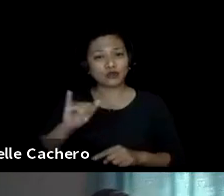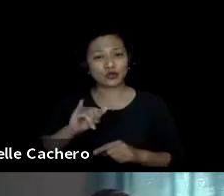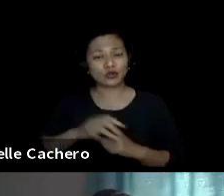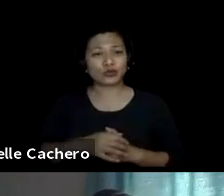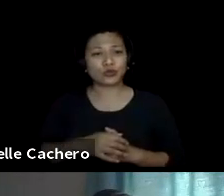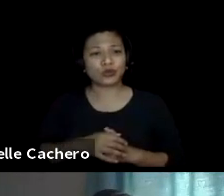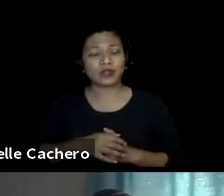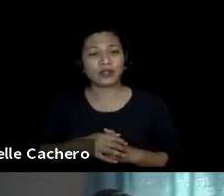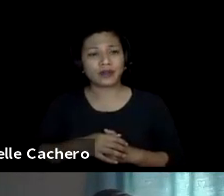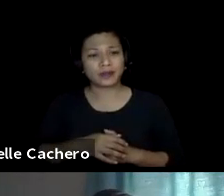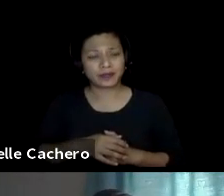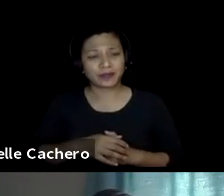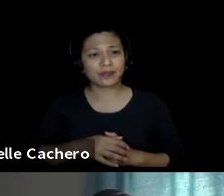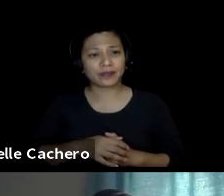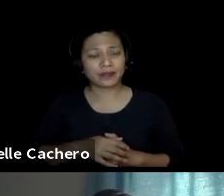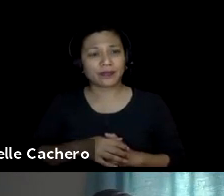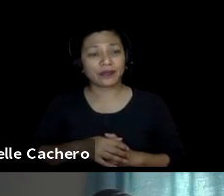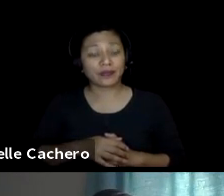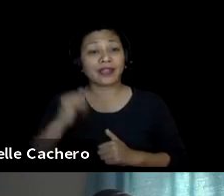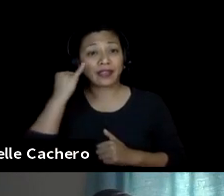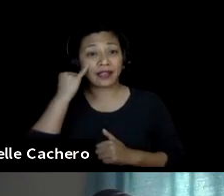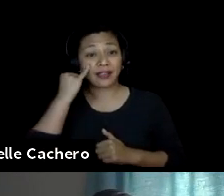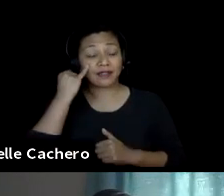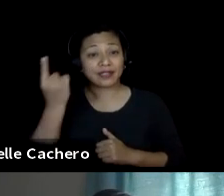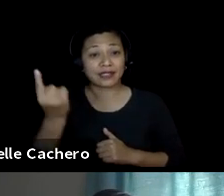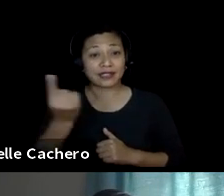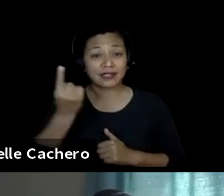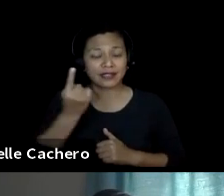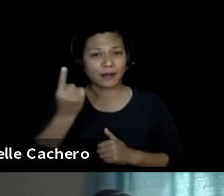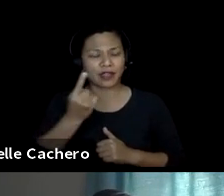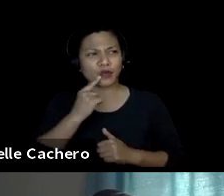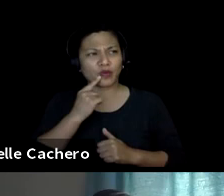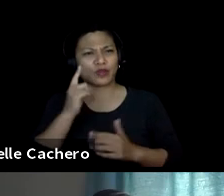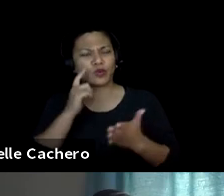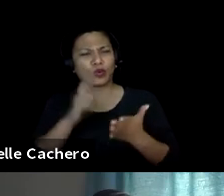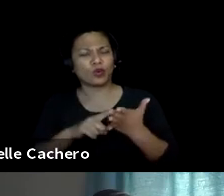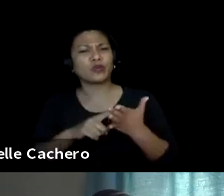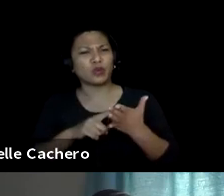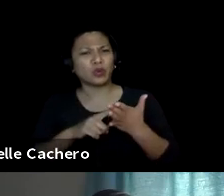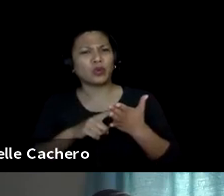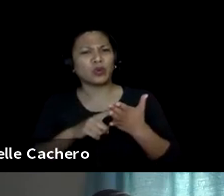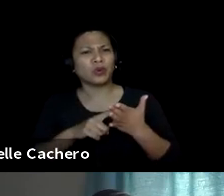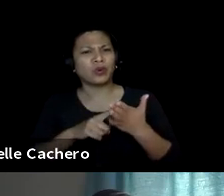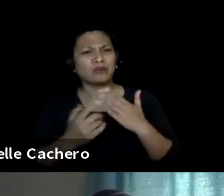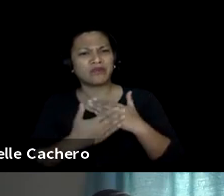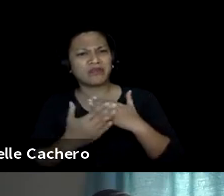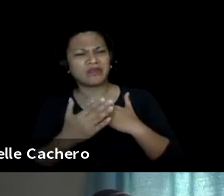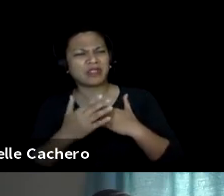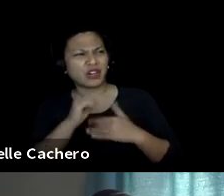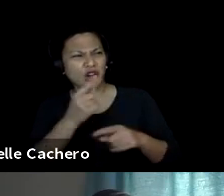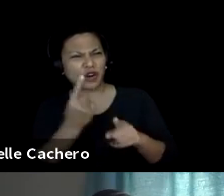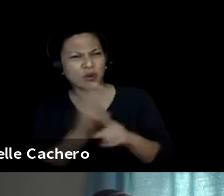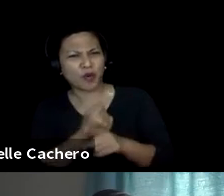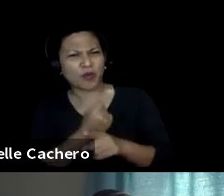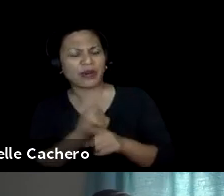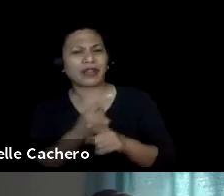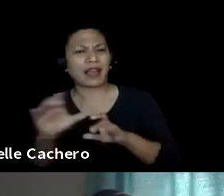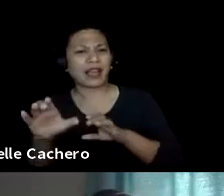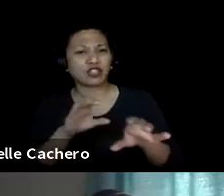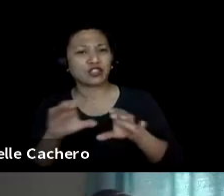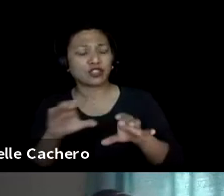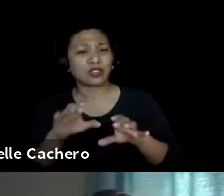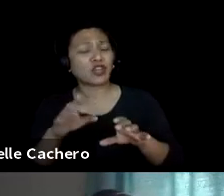it is, if it's something that is a red flag for you, it doesn't seem to be appropriate. You can put